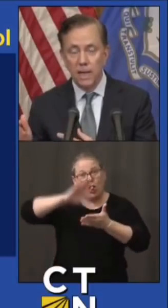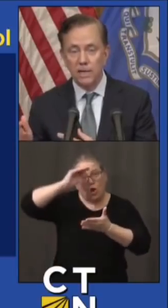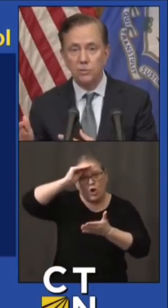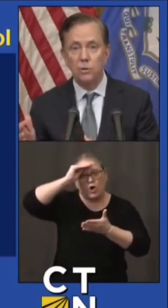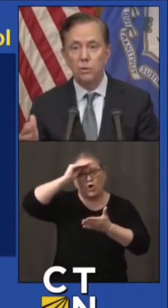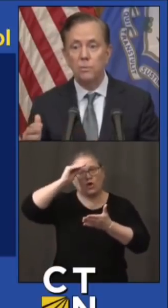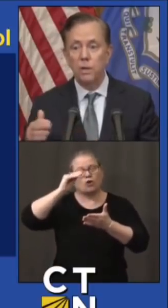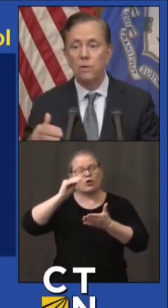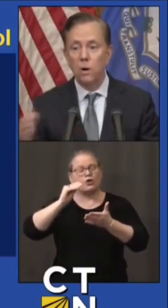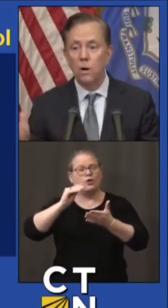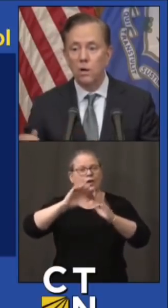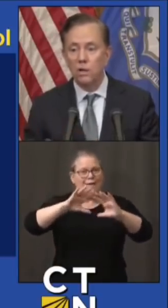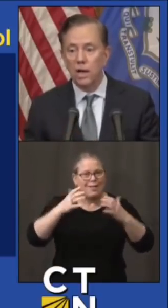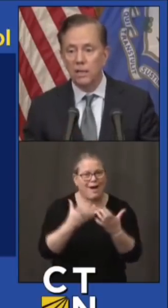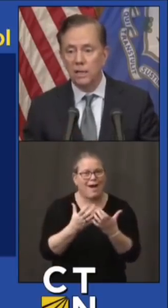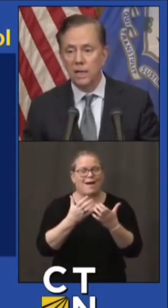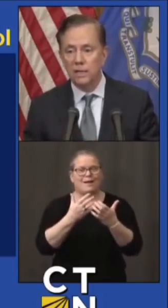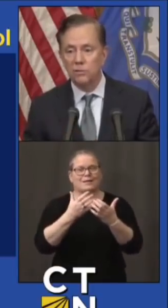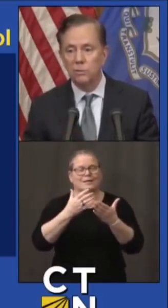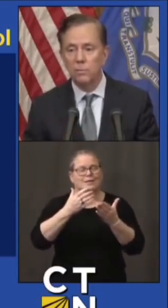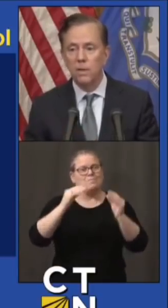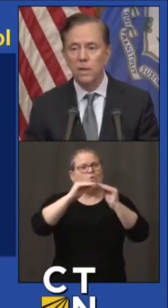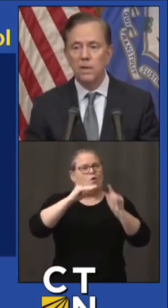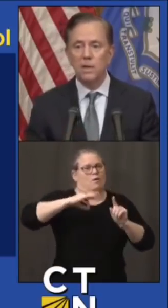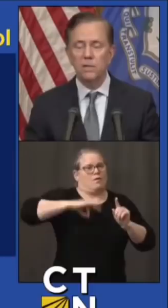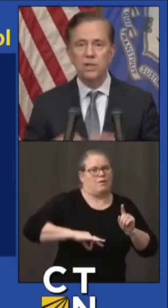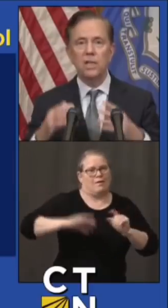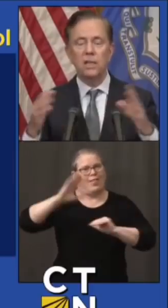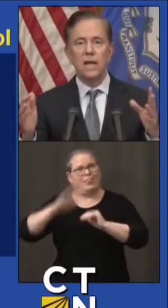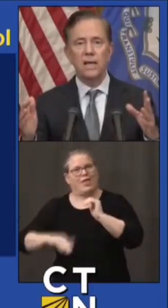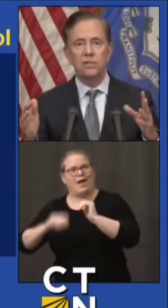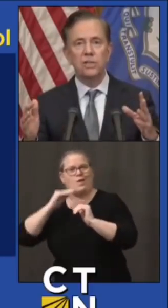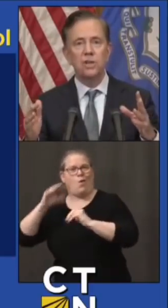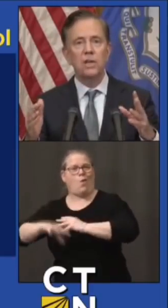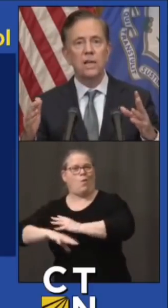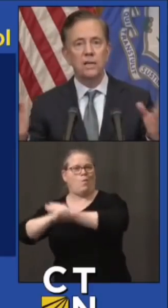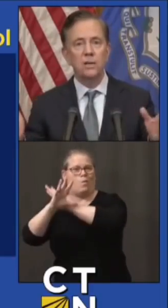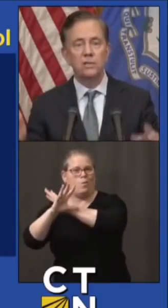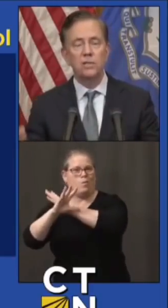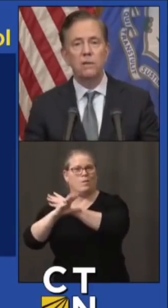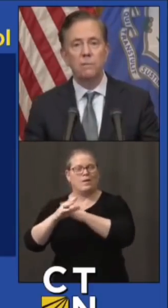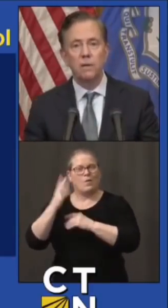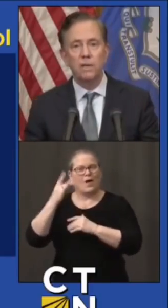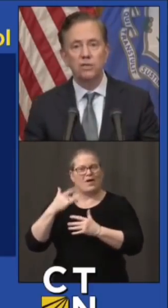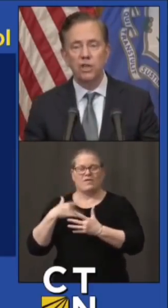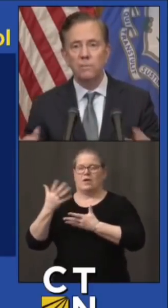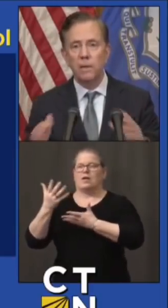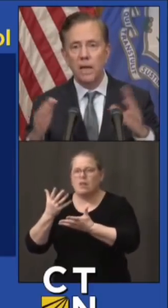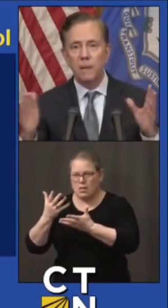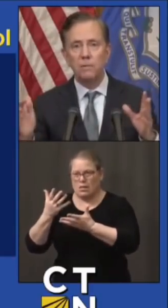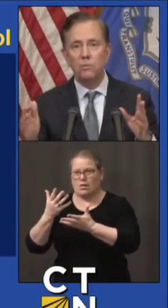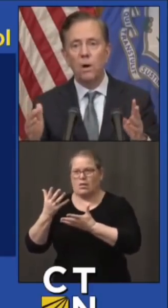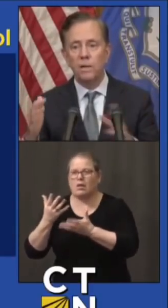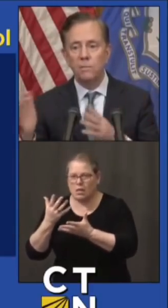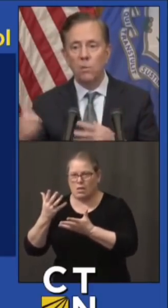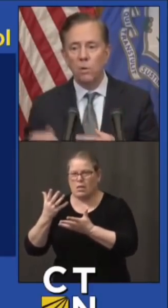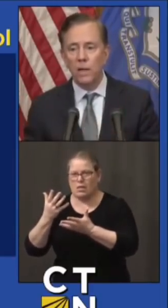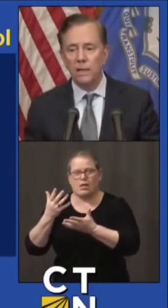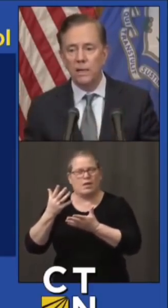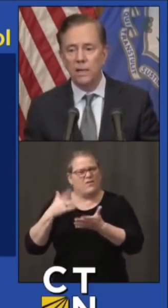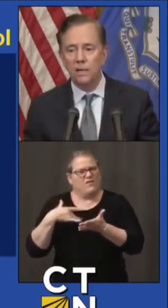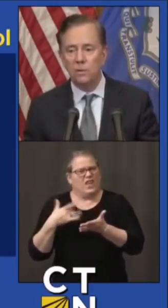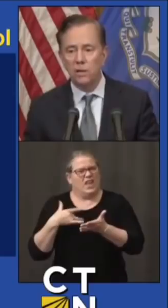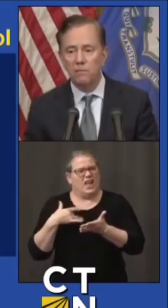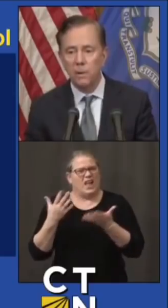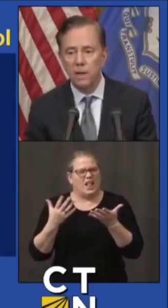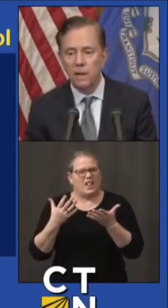in classroom than you are not in classroom. You can see that disconnect. You can see the achievement gap is widened. More